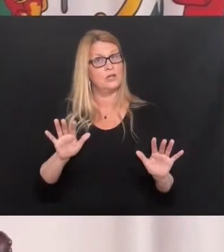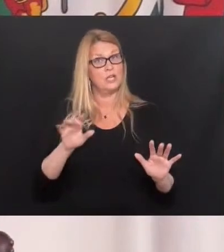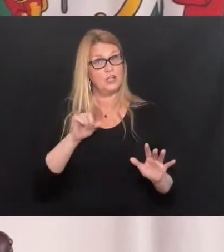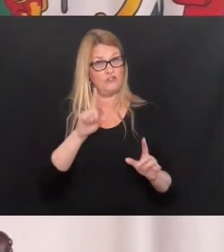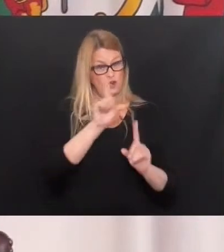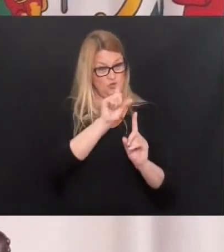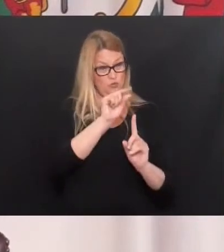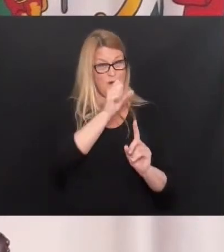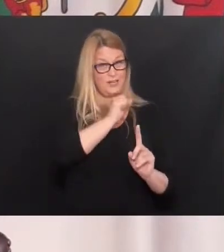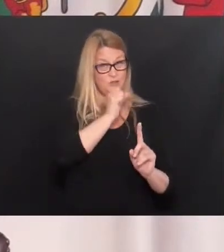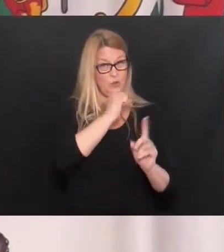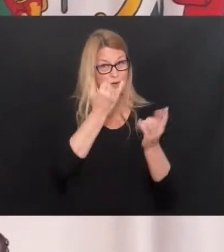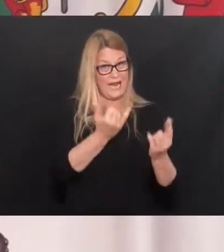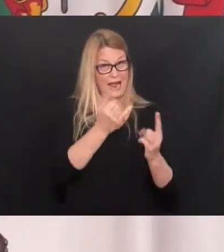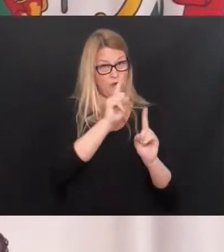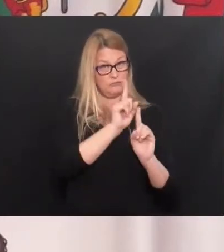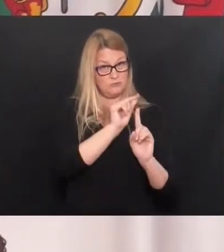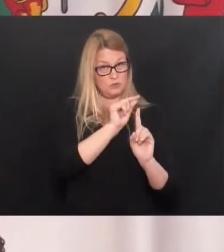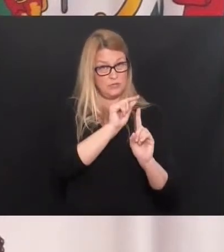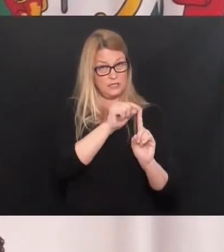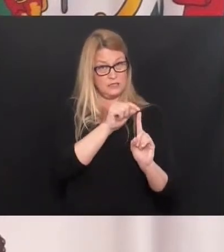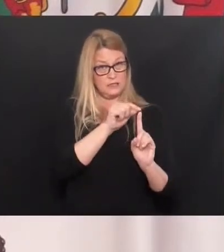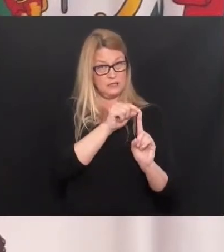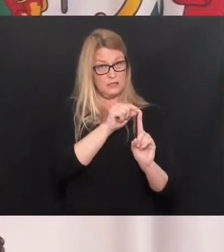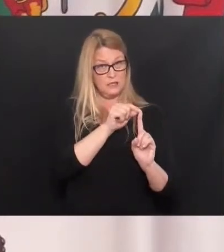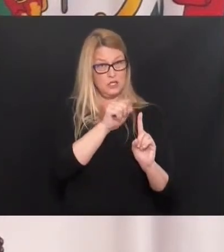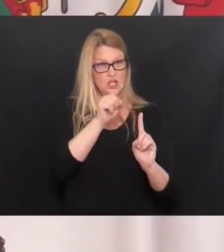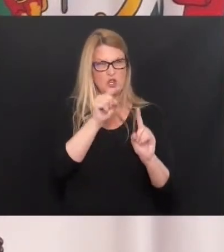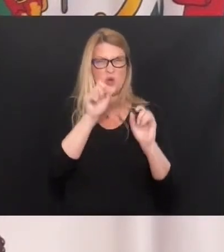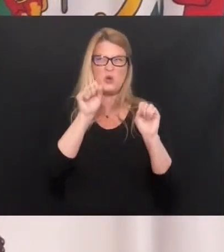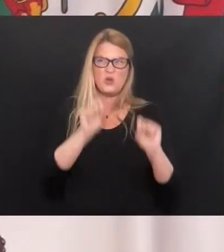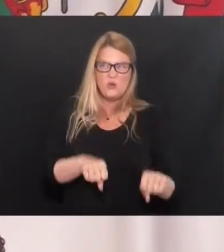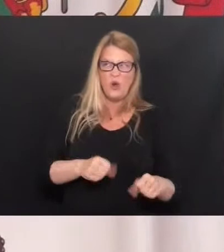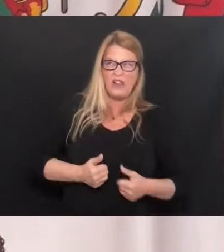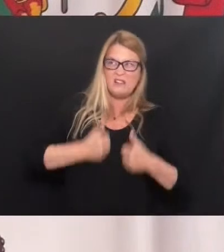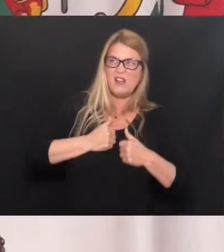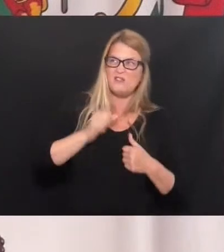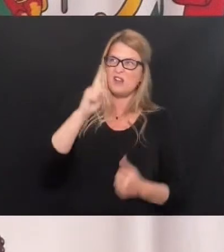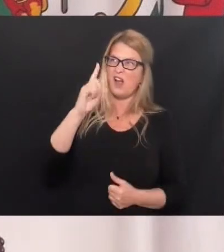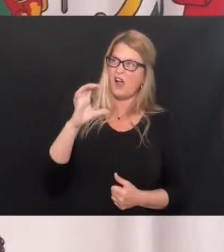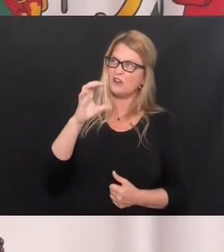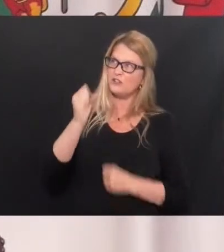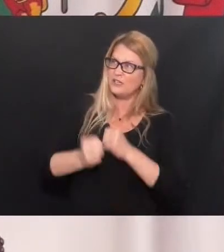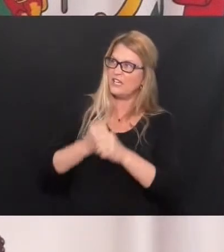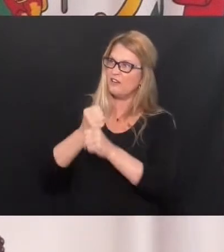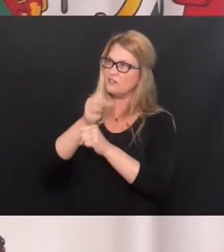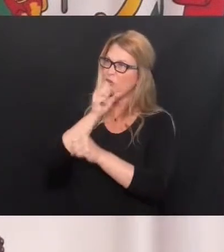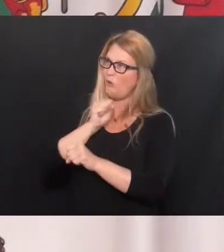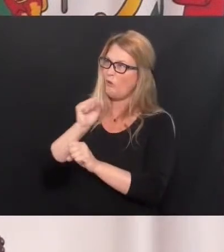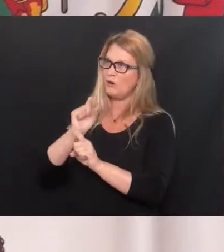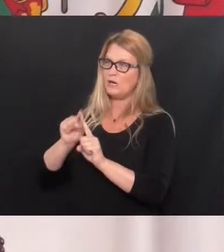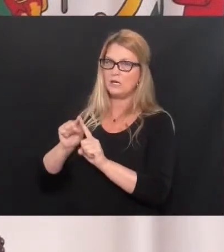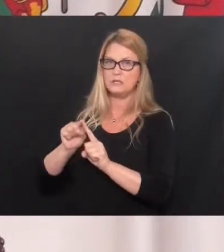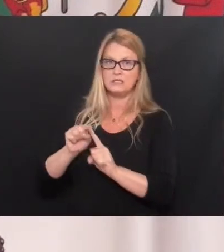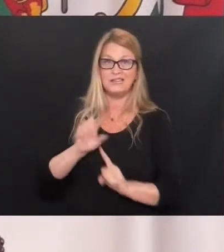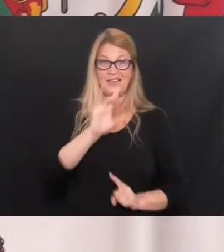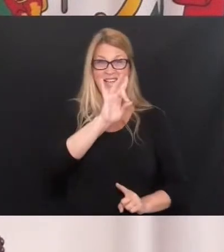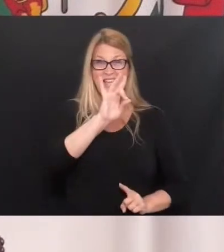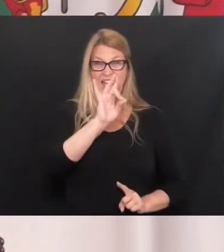20 and you had a real shot to live to be 100, 80